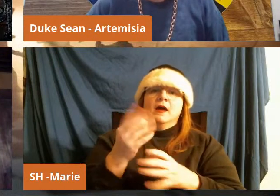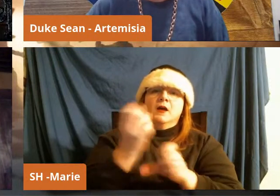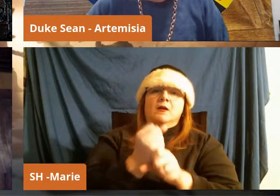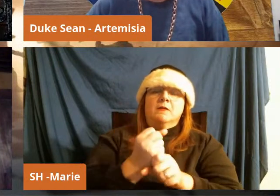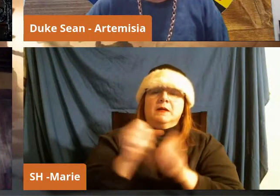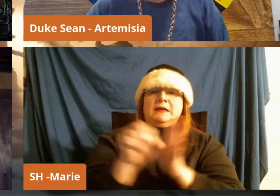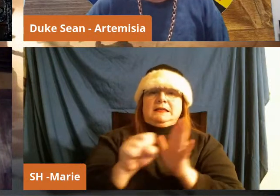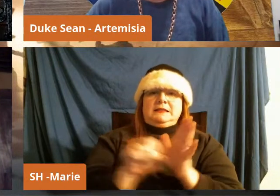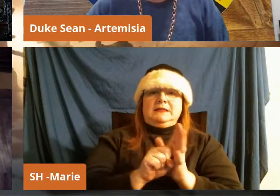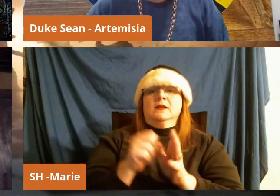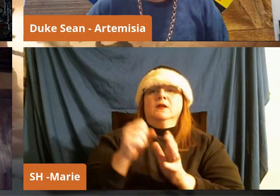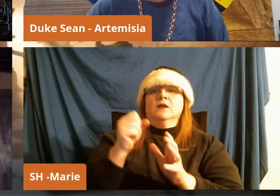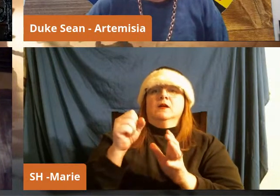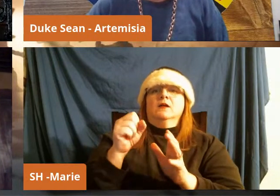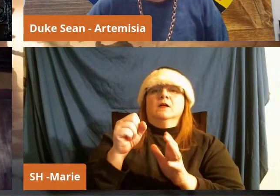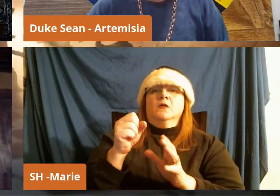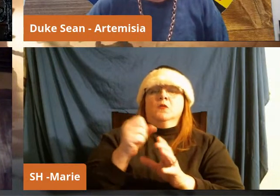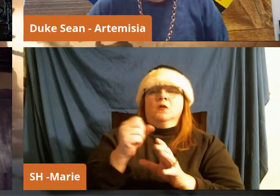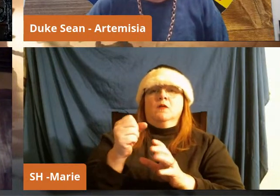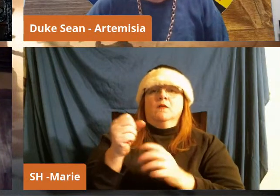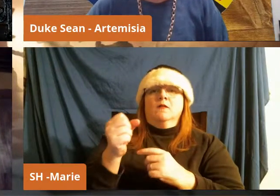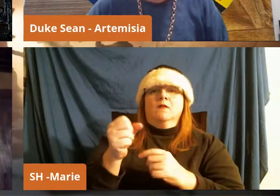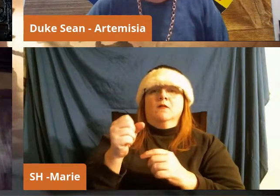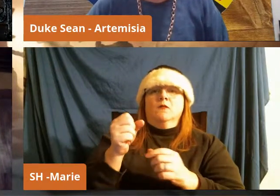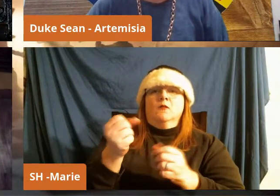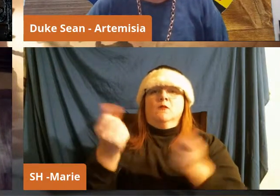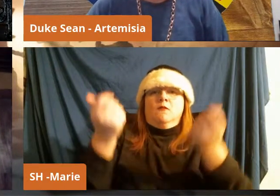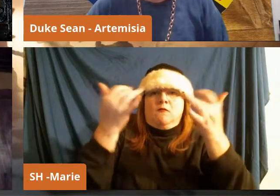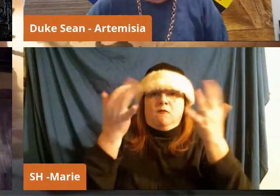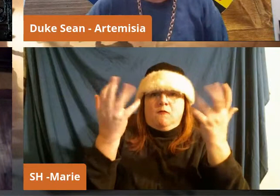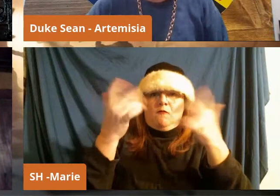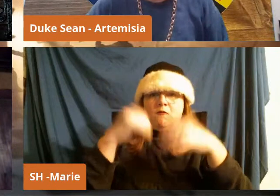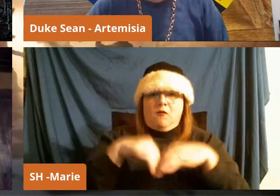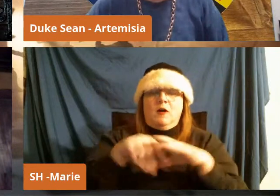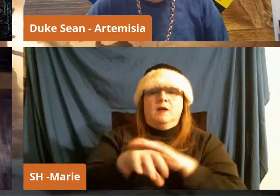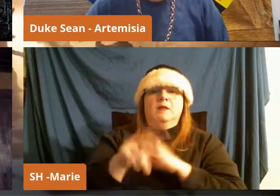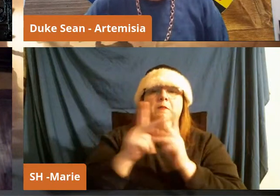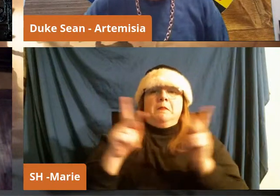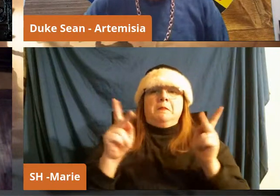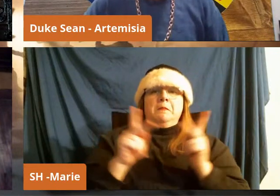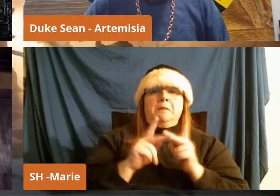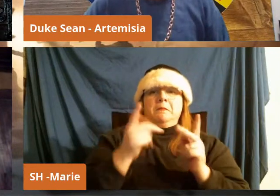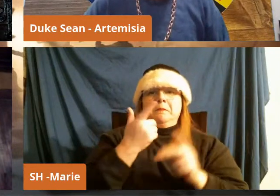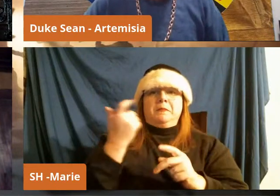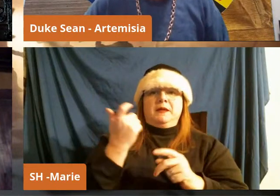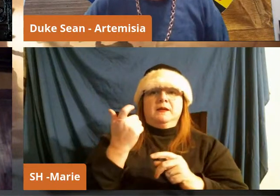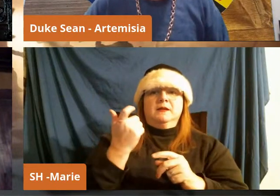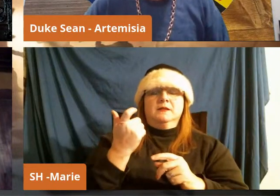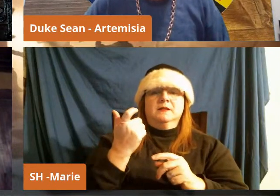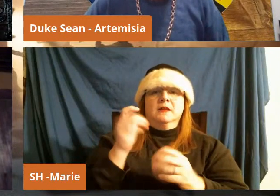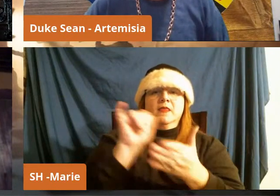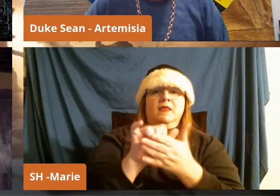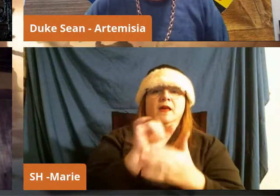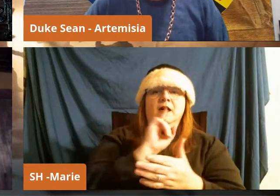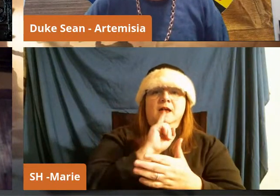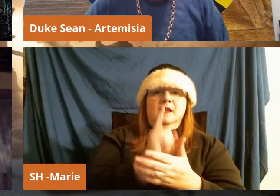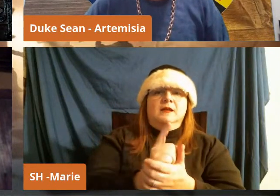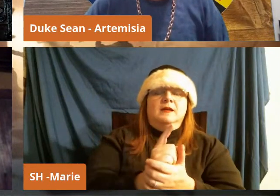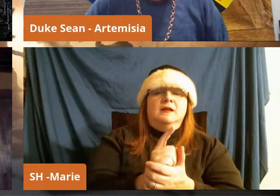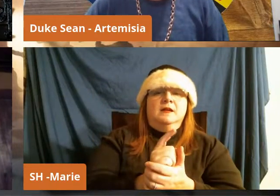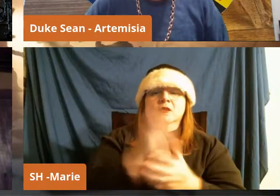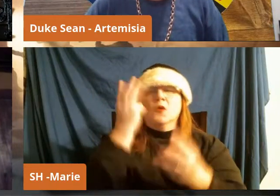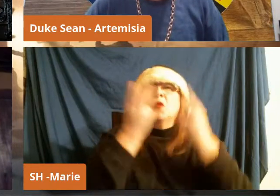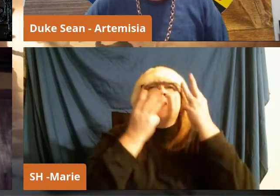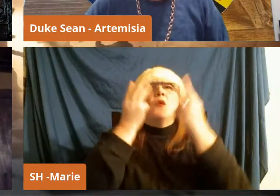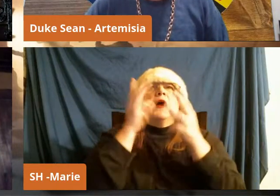state will kind of just fall into place. Because that is, and again, don't worry too